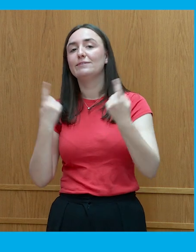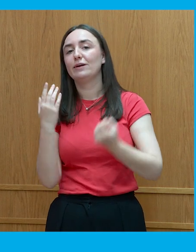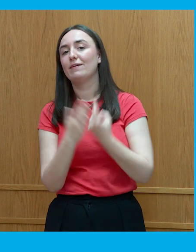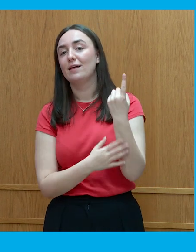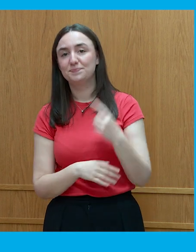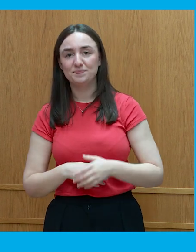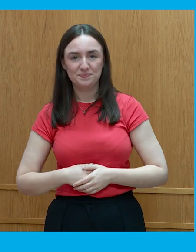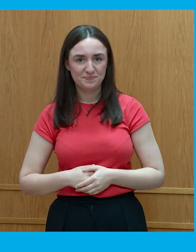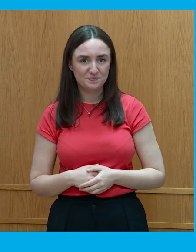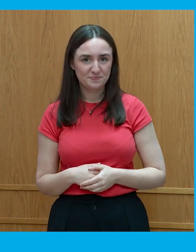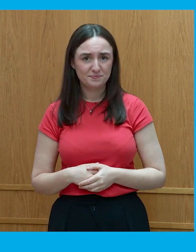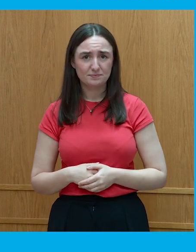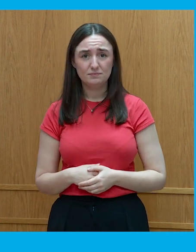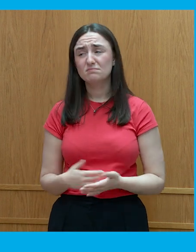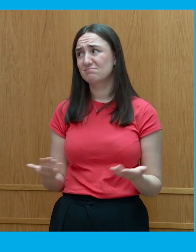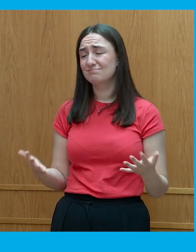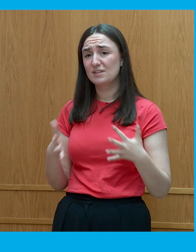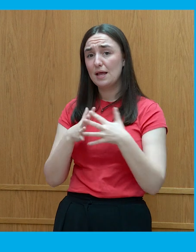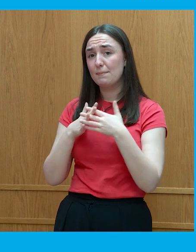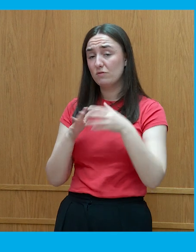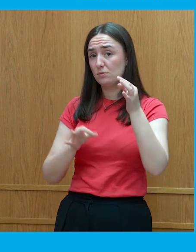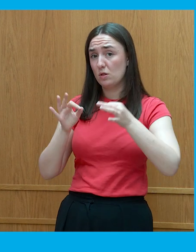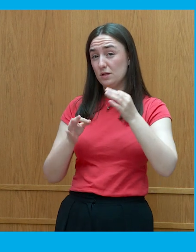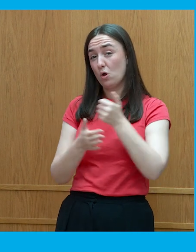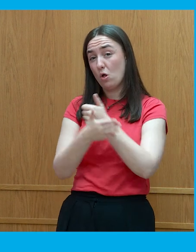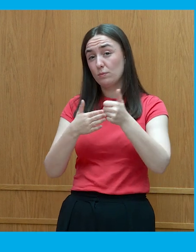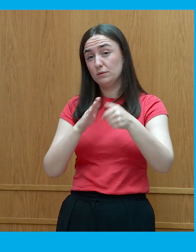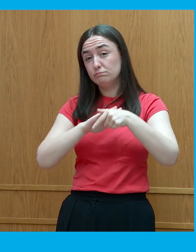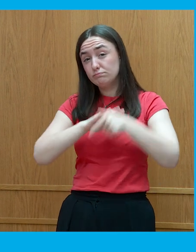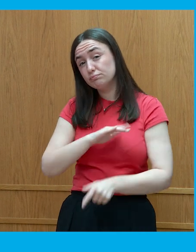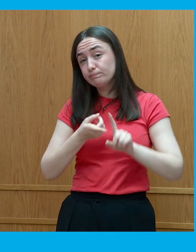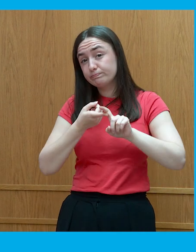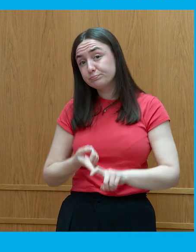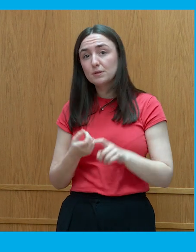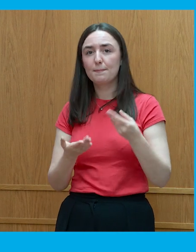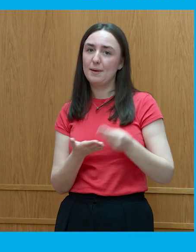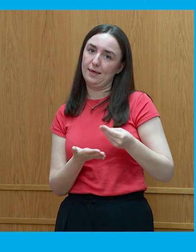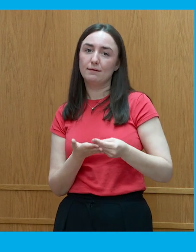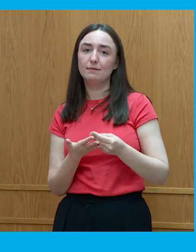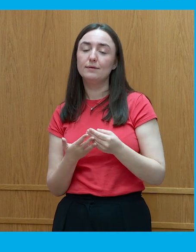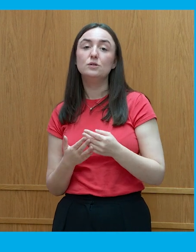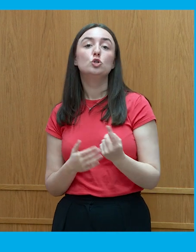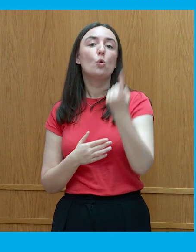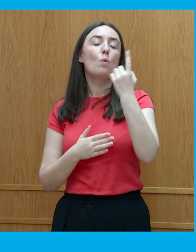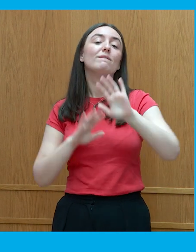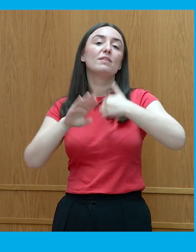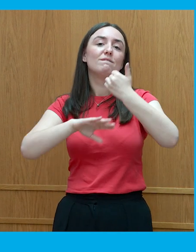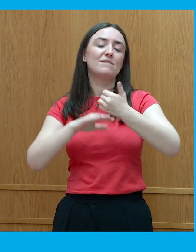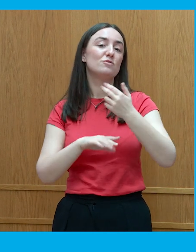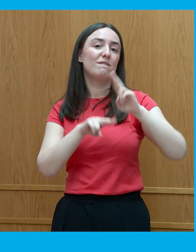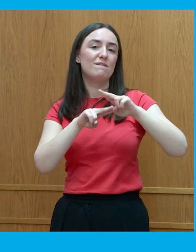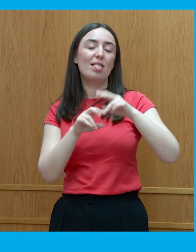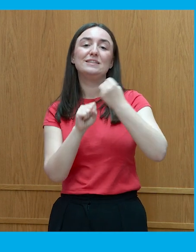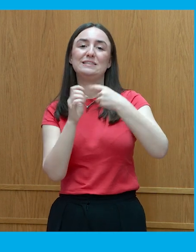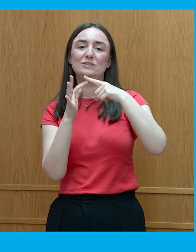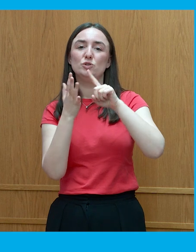American politics has always been marinated in cash. And so, like, even one of our founding fathers, George Washington, he